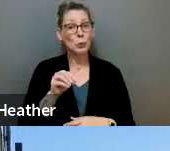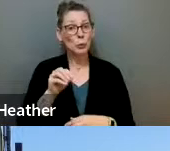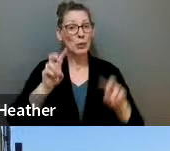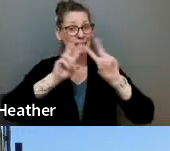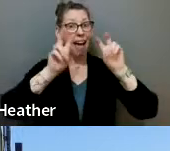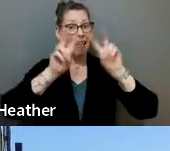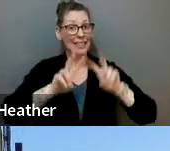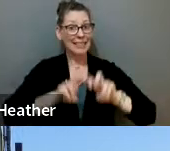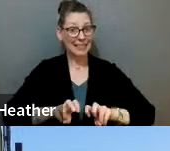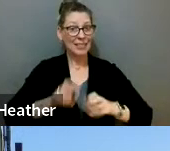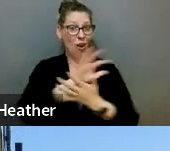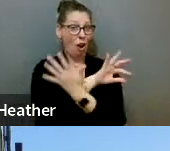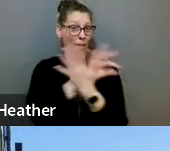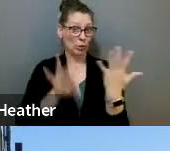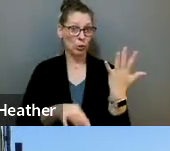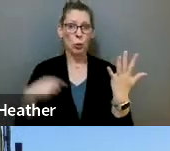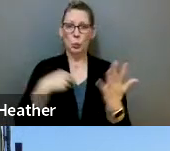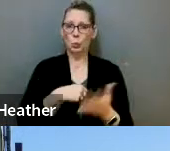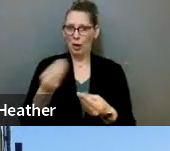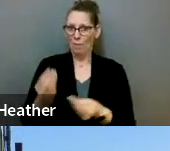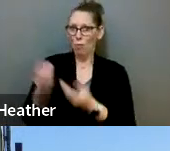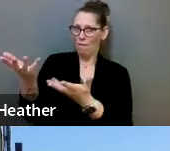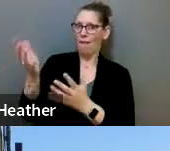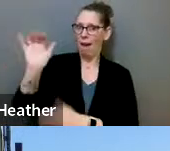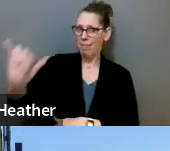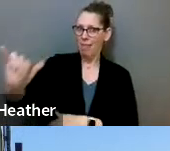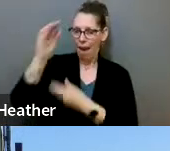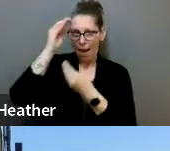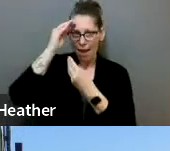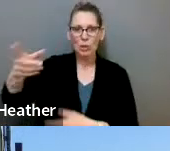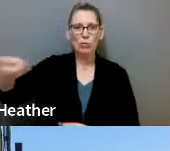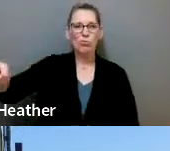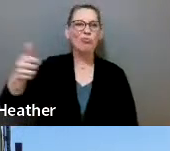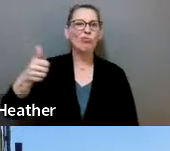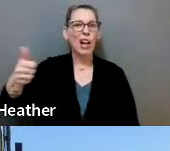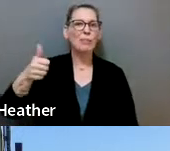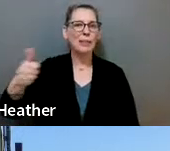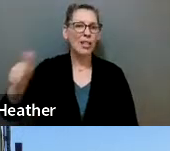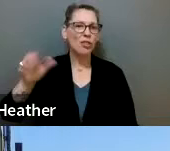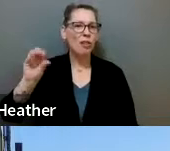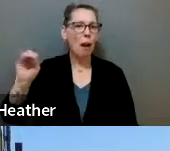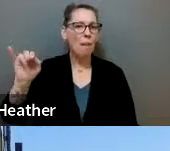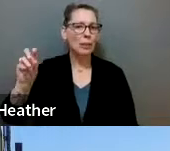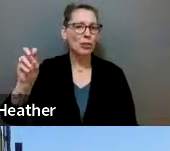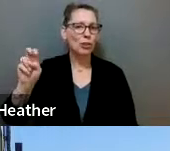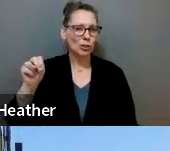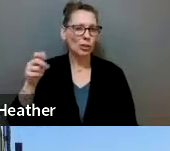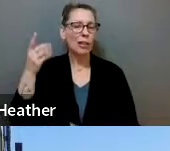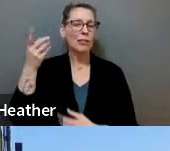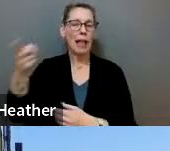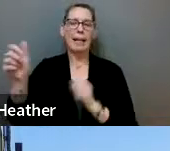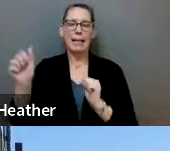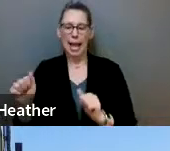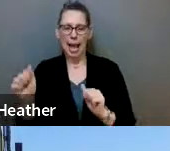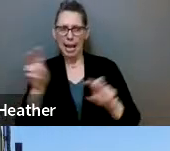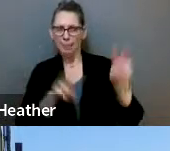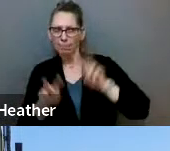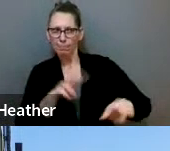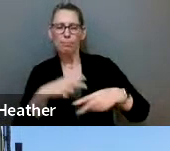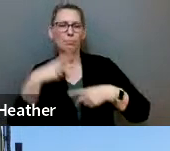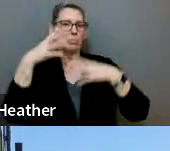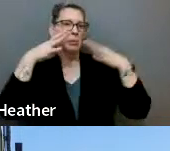of options, and we provide that information to the Transportation Commissions to inform their decision making.